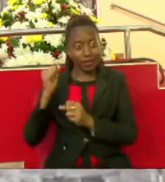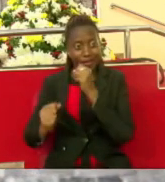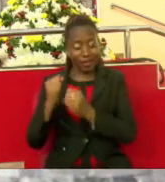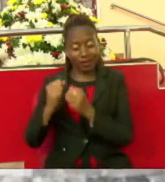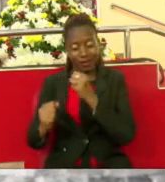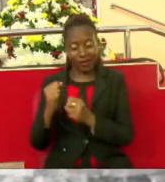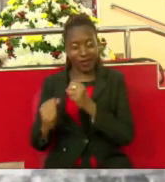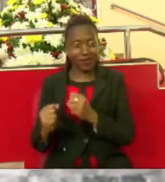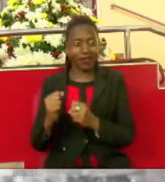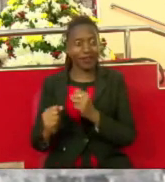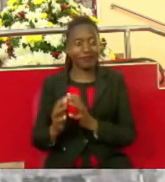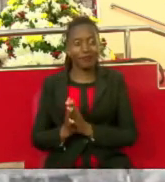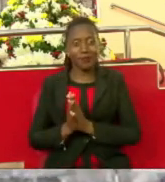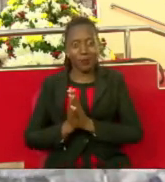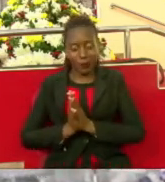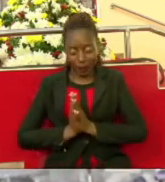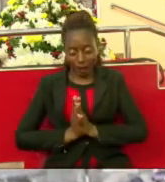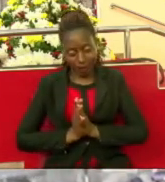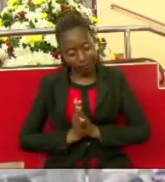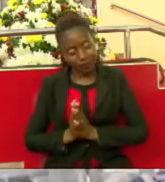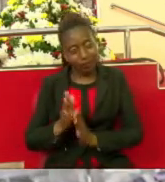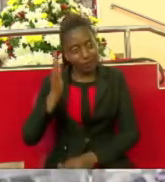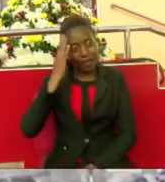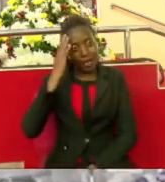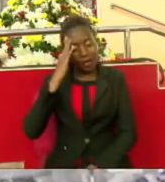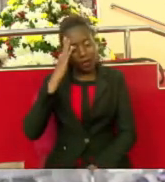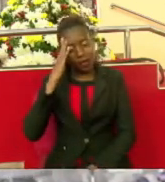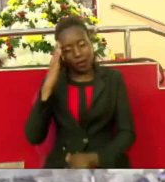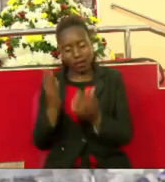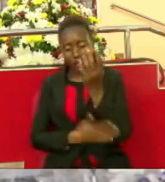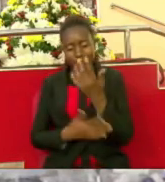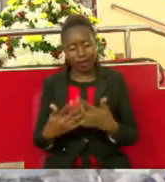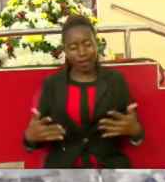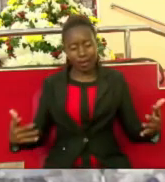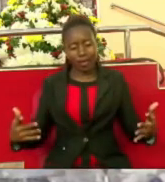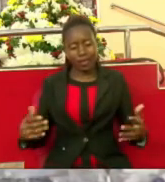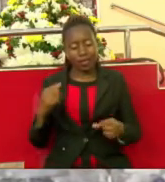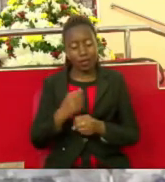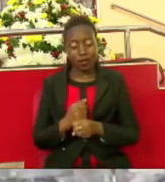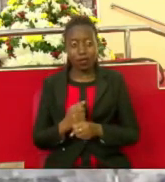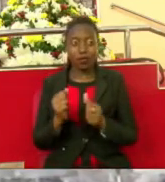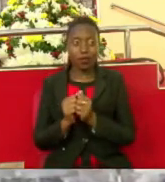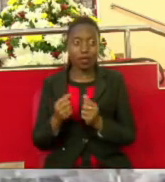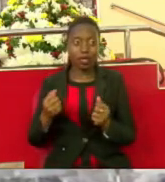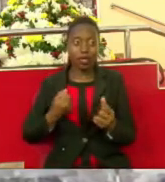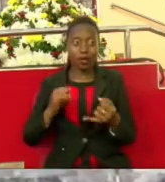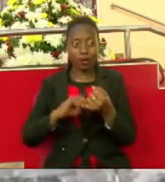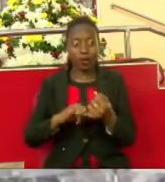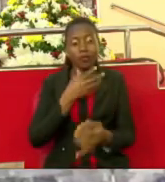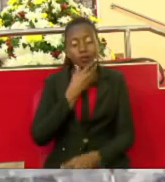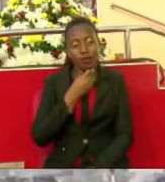including sleeping with some of his father's concubines? Jua mabaya ambao alitenda pamoja na kulala na wake za babake. And later being killed